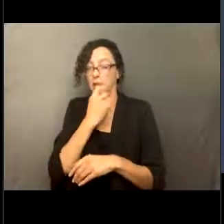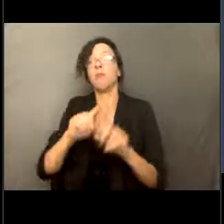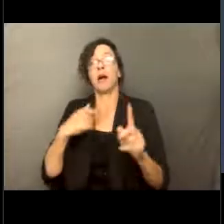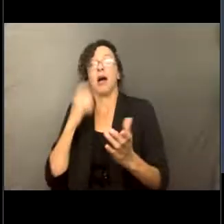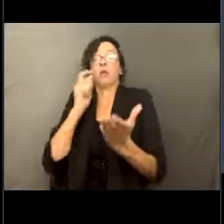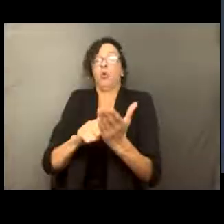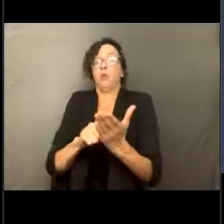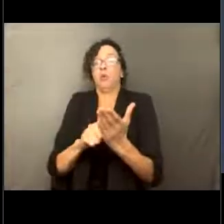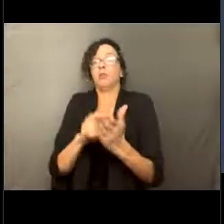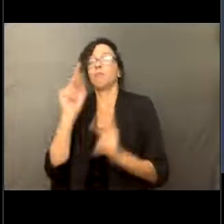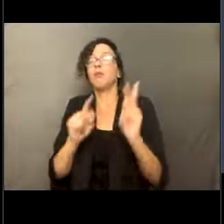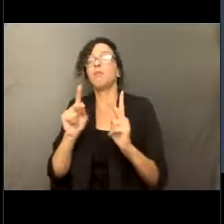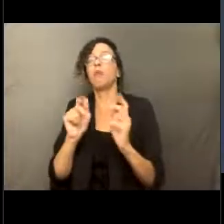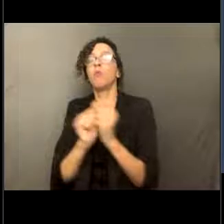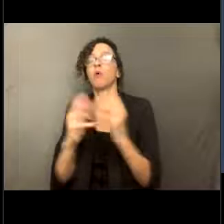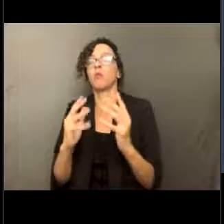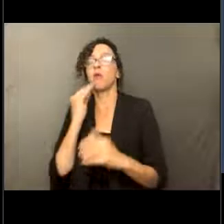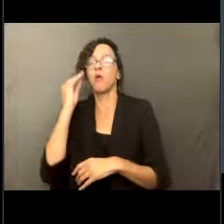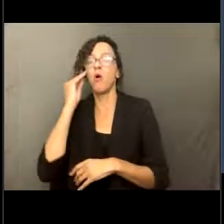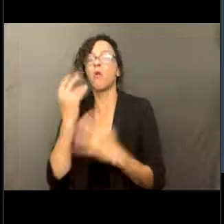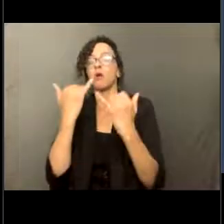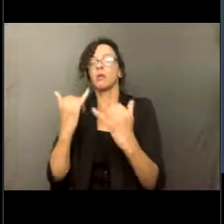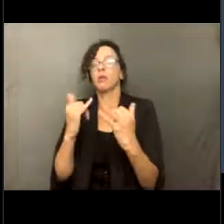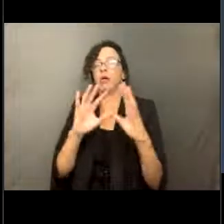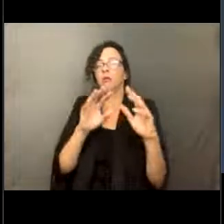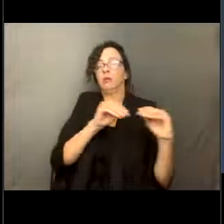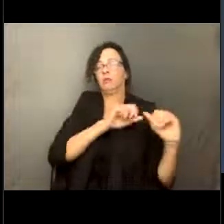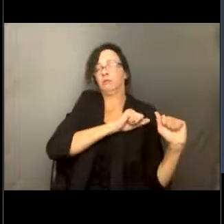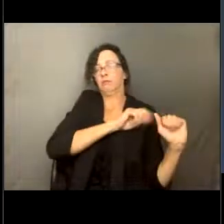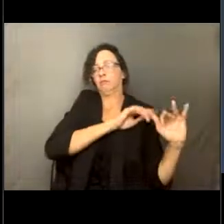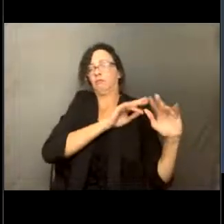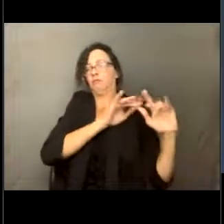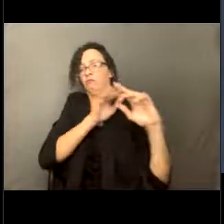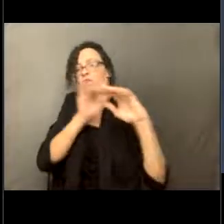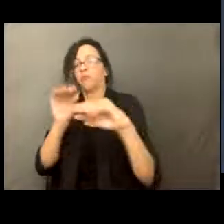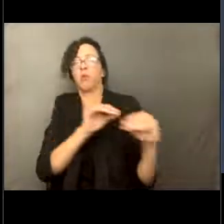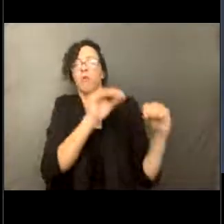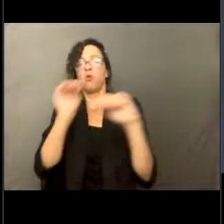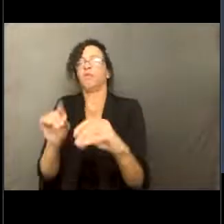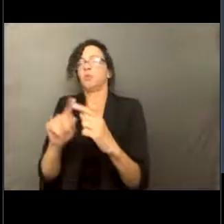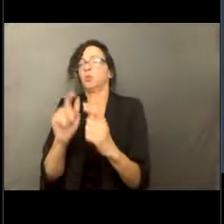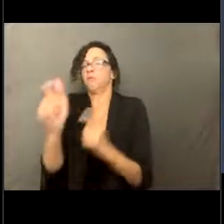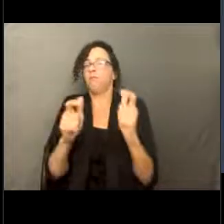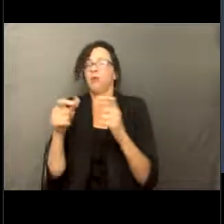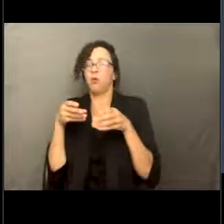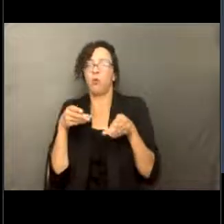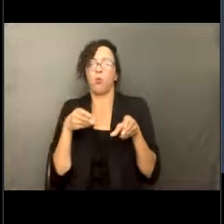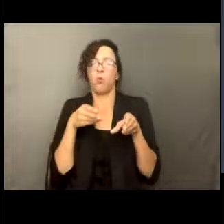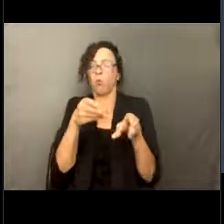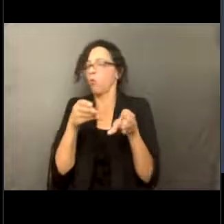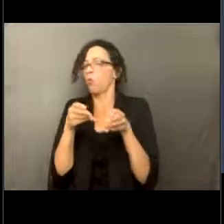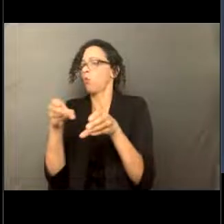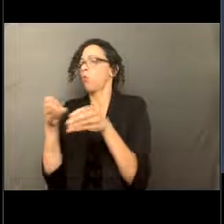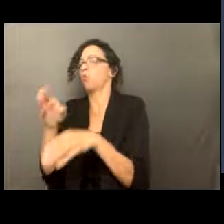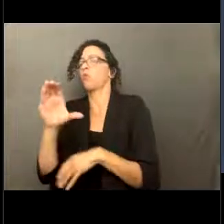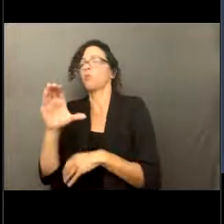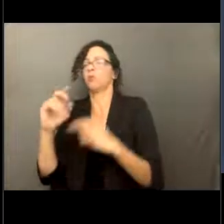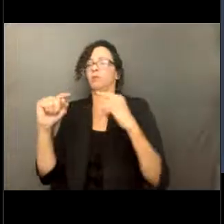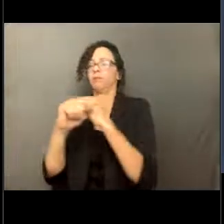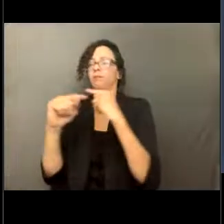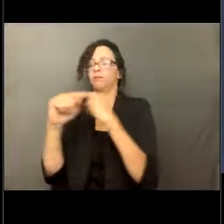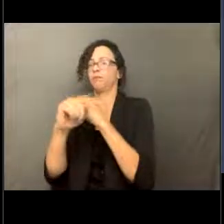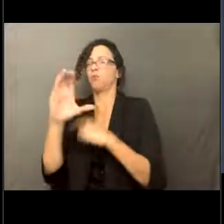are now moving into major corridors, right? So that is going to, and I'm not sure if your staff have noticed that. So since there's a removal